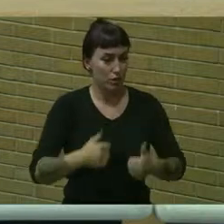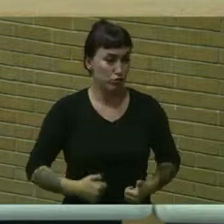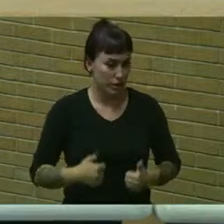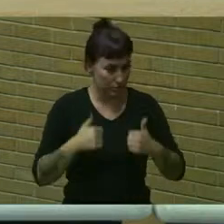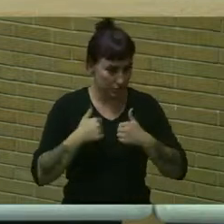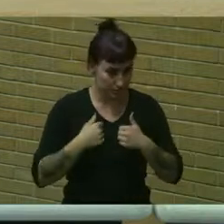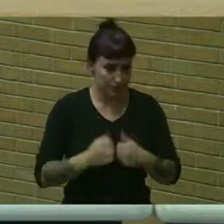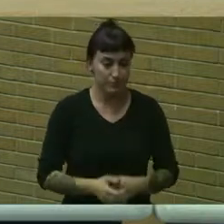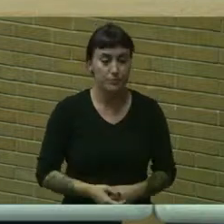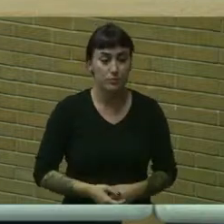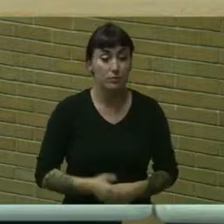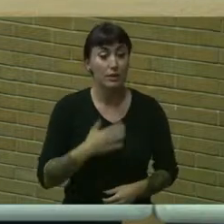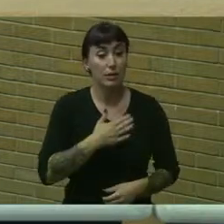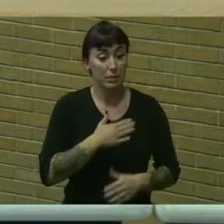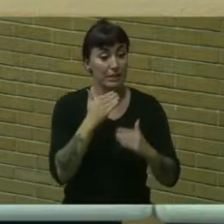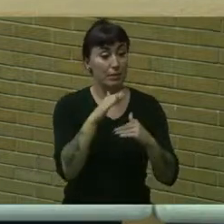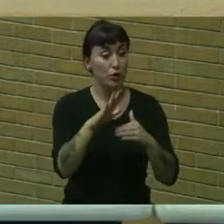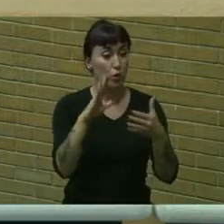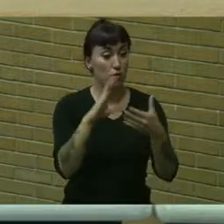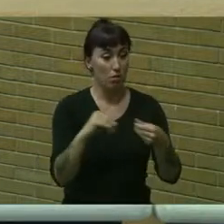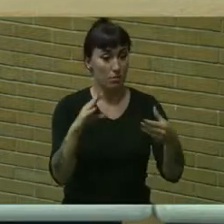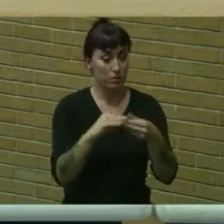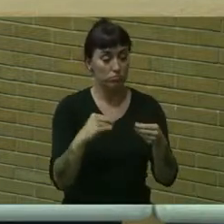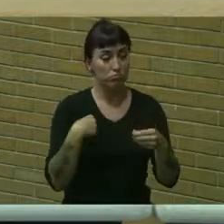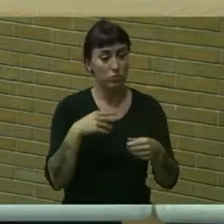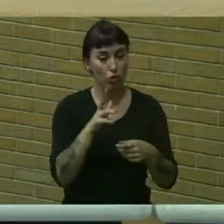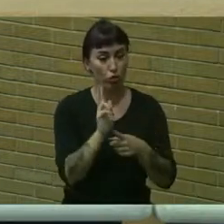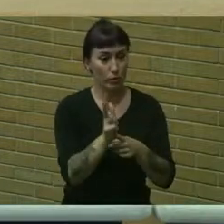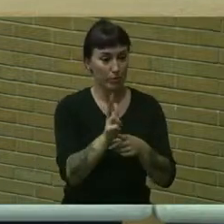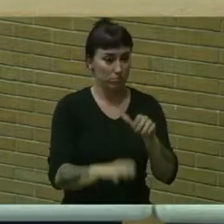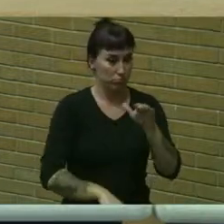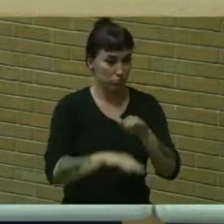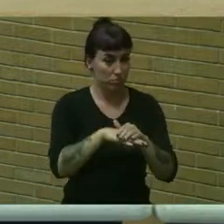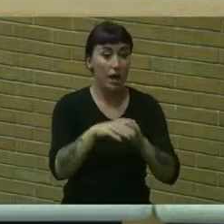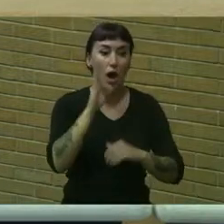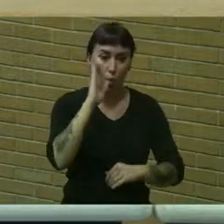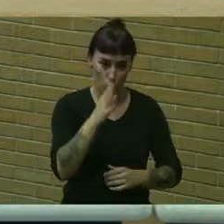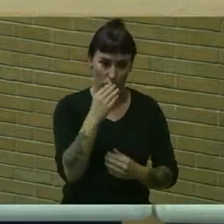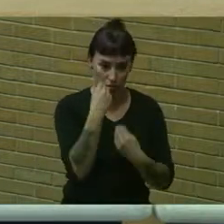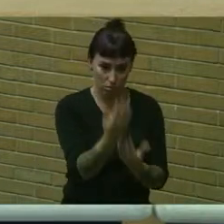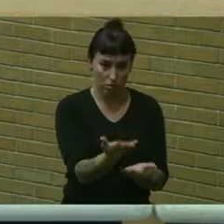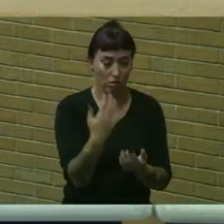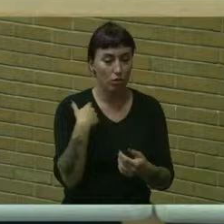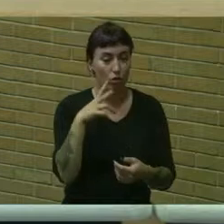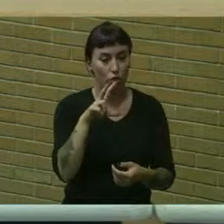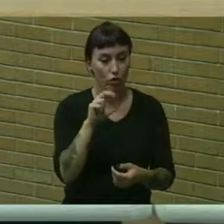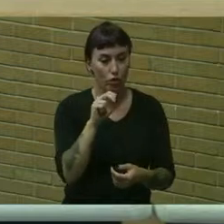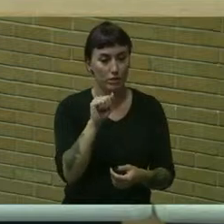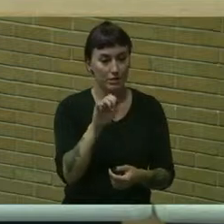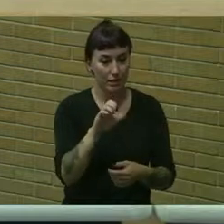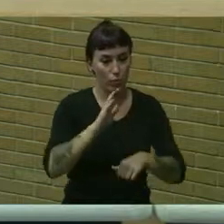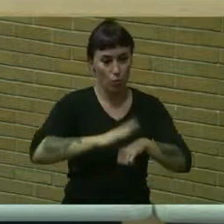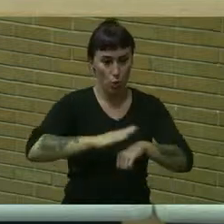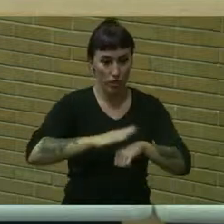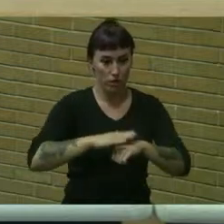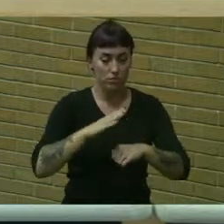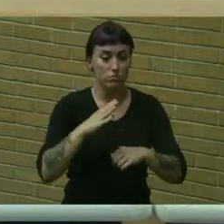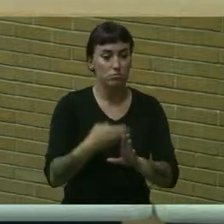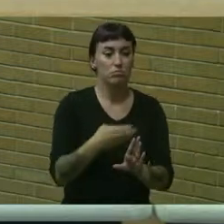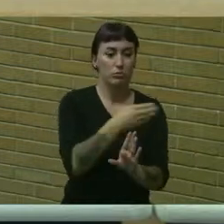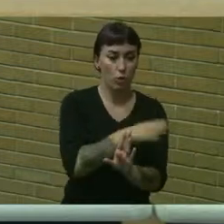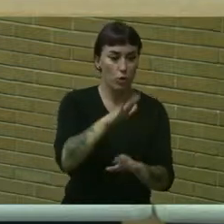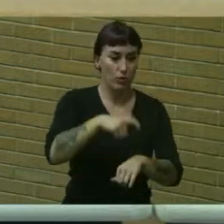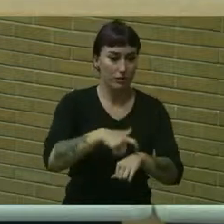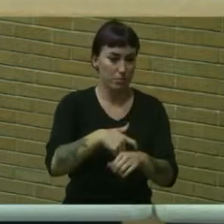address. Please limit your remarks to 3 minutes. I will give you a 30-second warning before